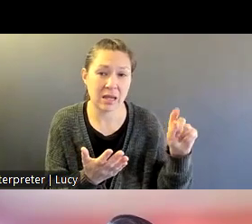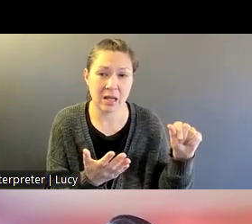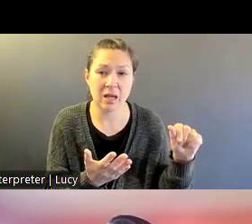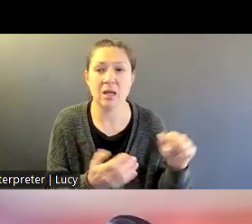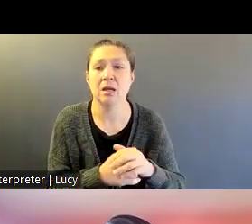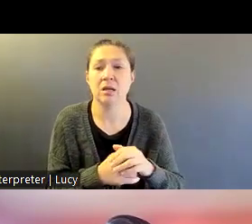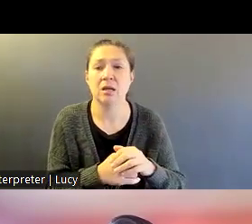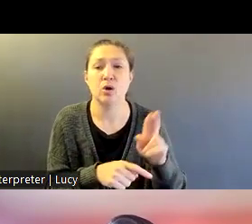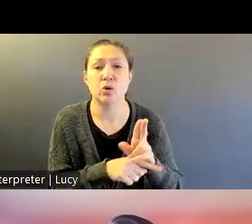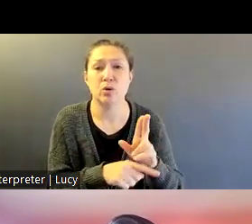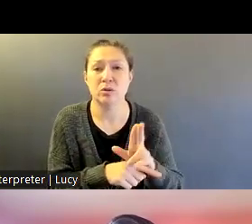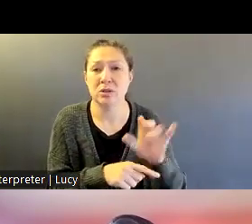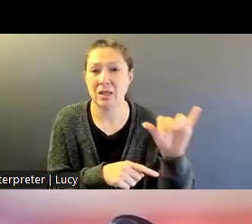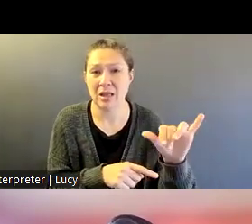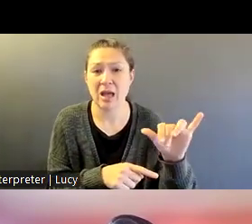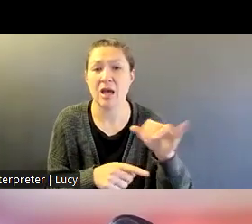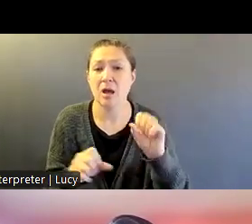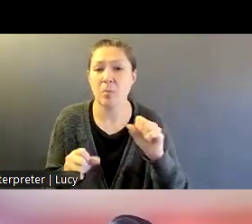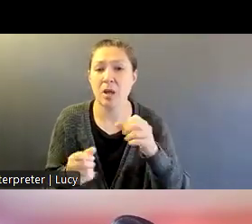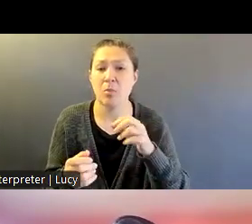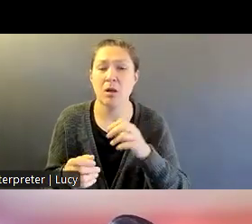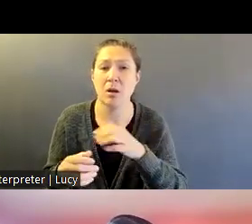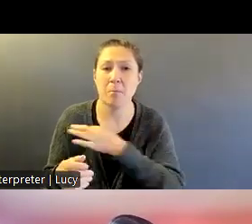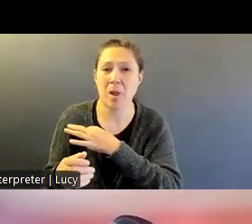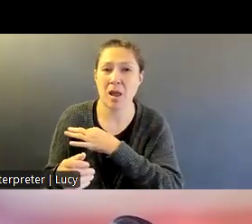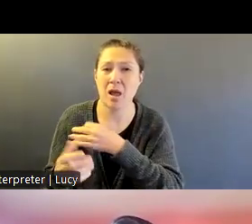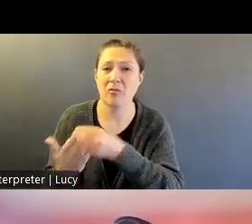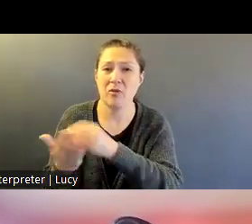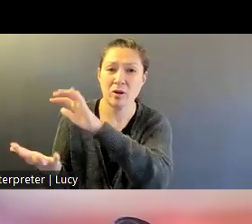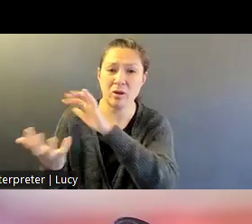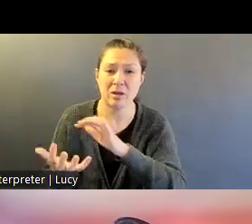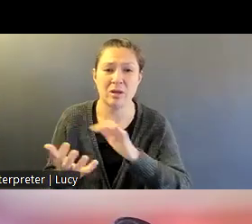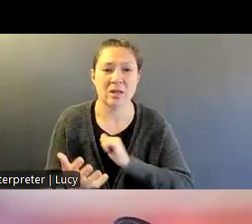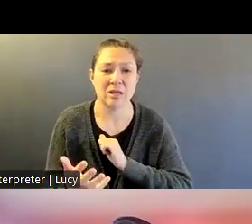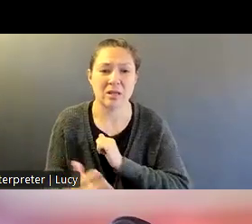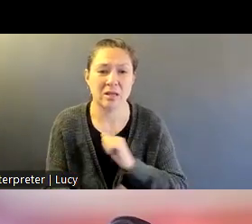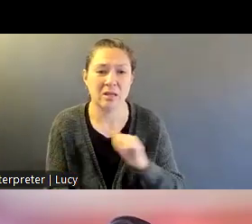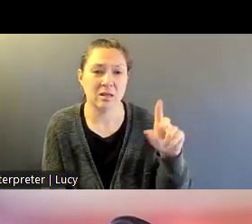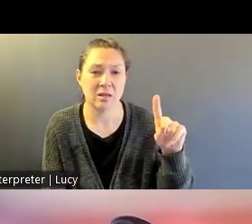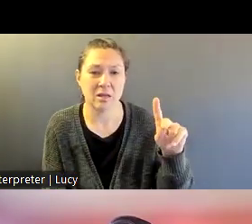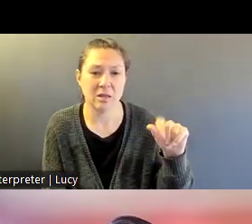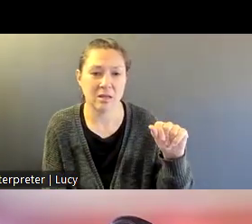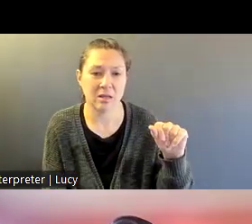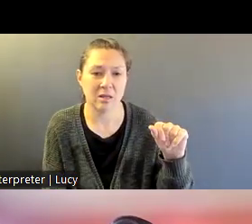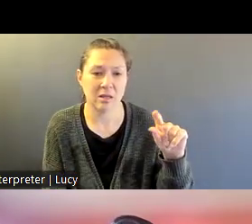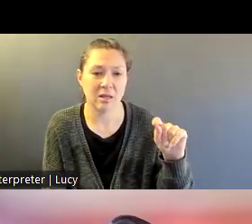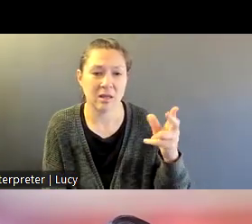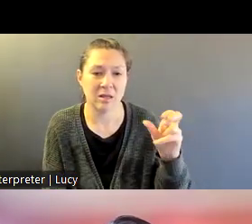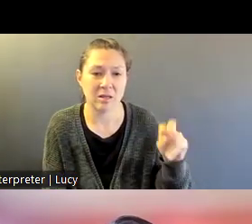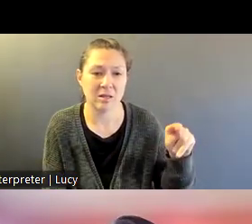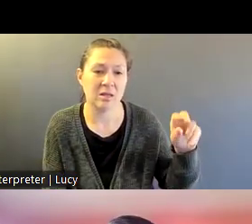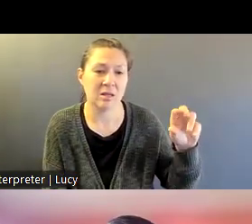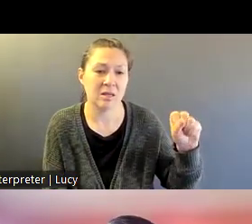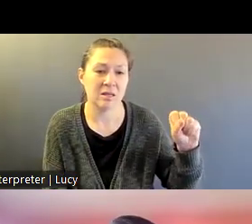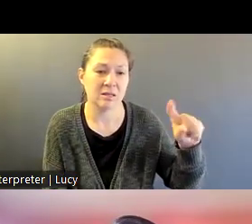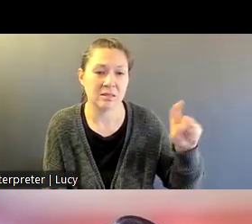funding. I'm Kathleen Zegda. I'm with the Public Health Institute of Western Massachusetts, and I'm really happy to see